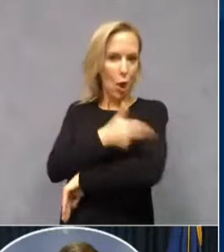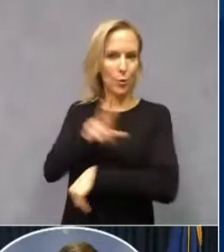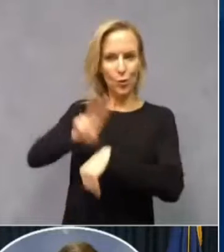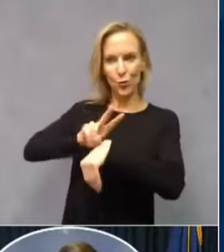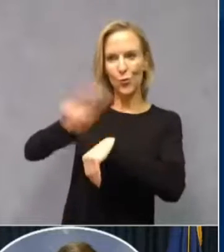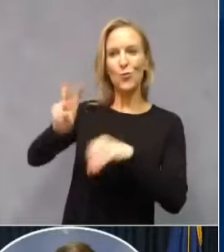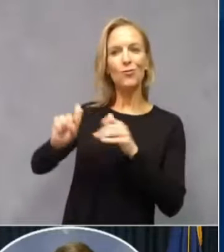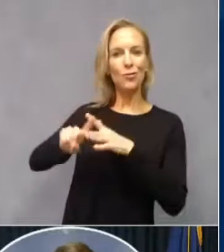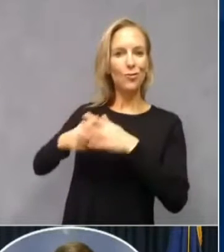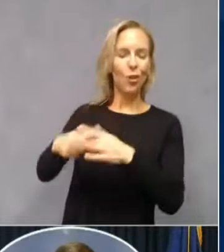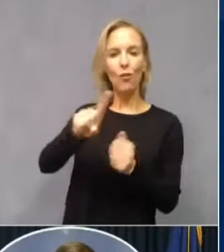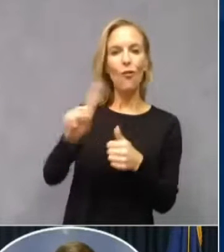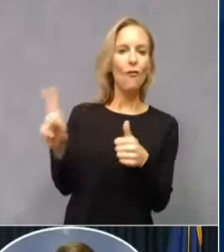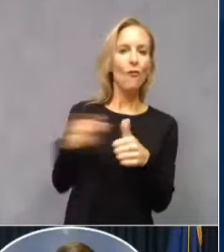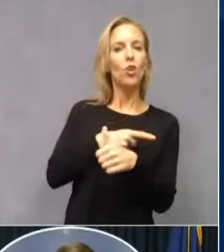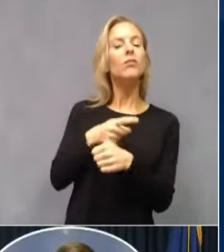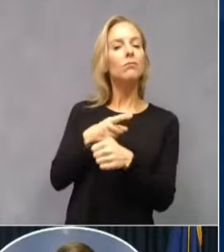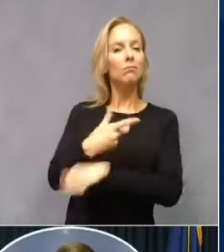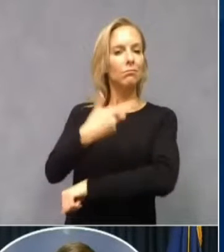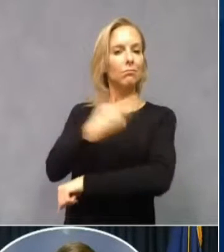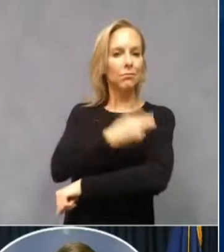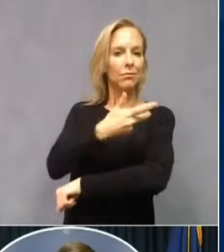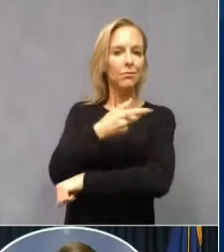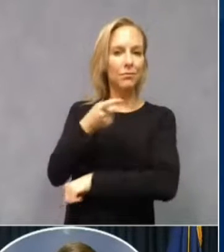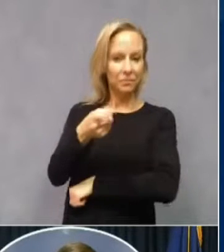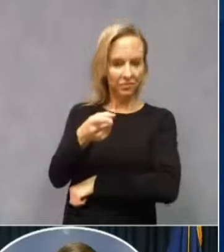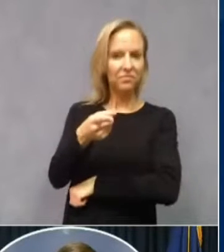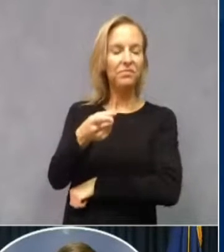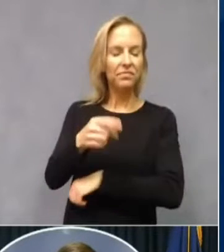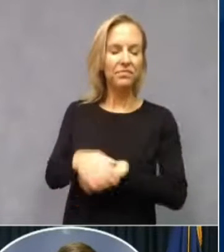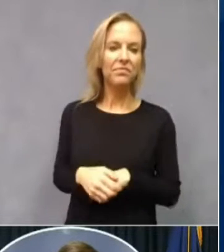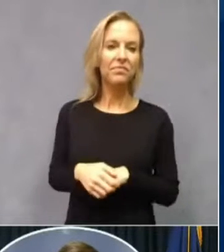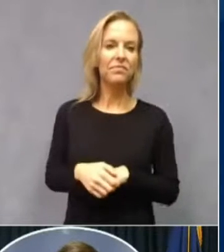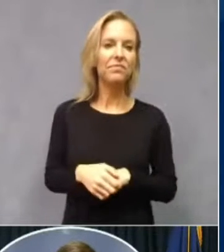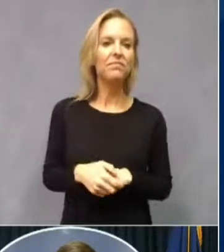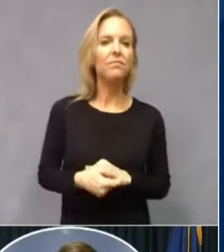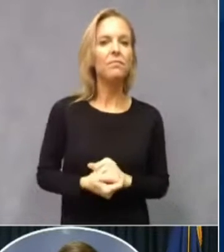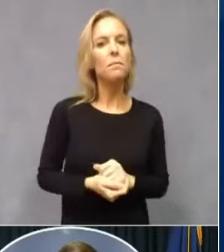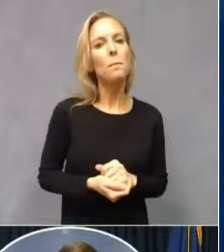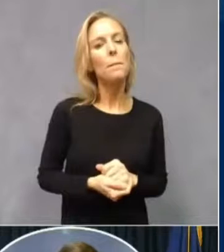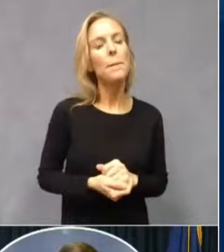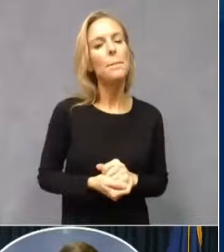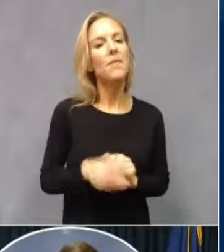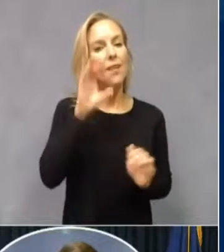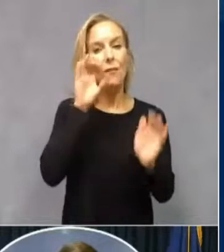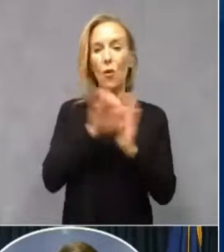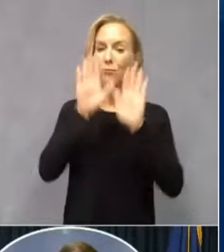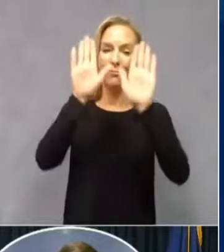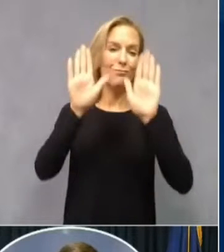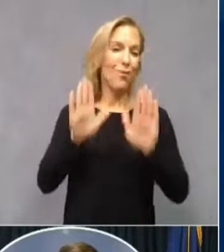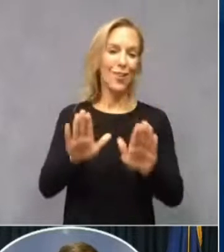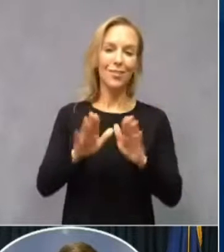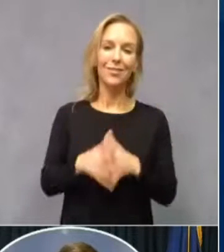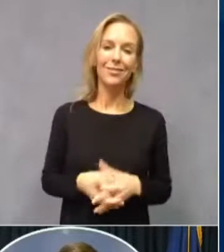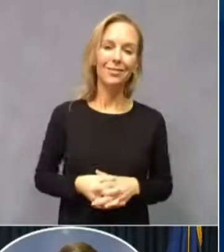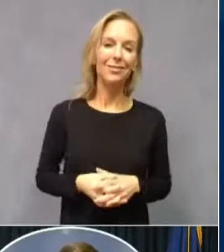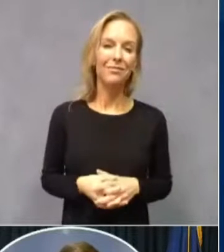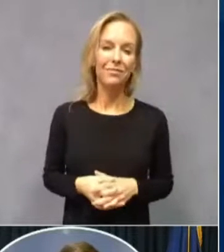first vaccines being administered. These photos are incredible,